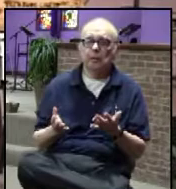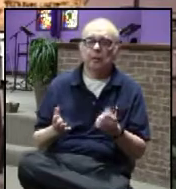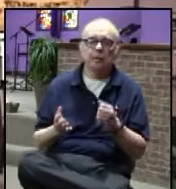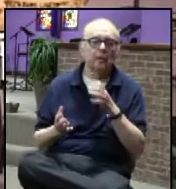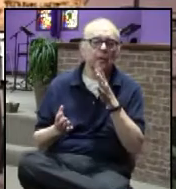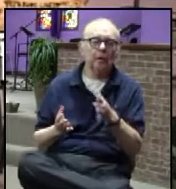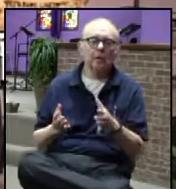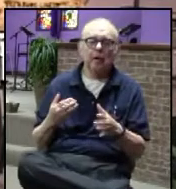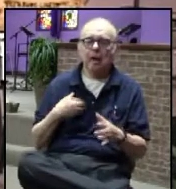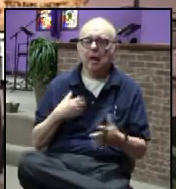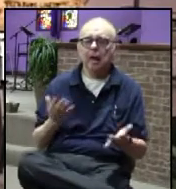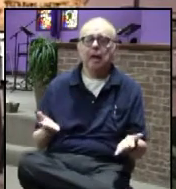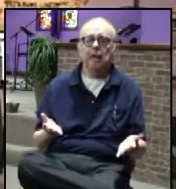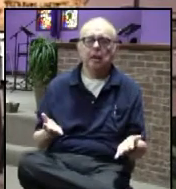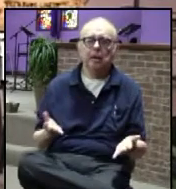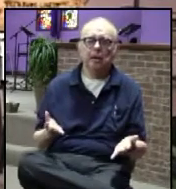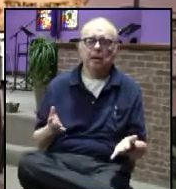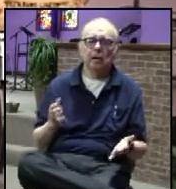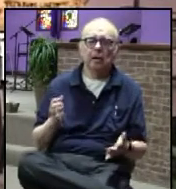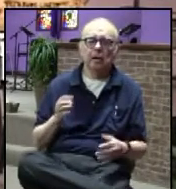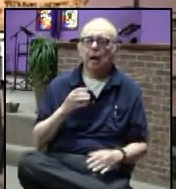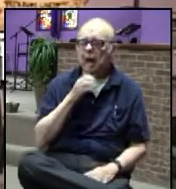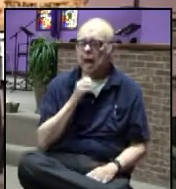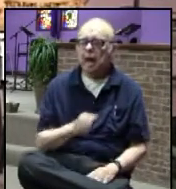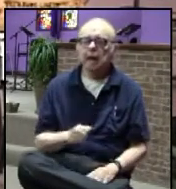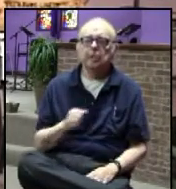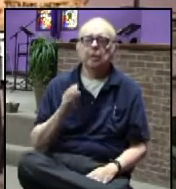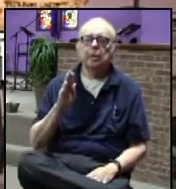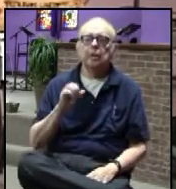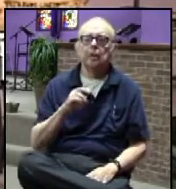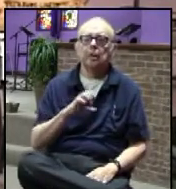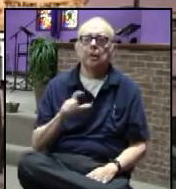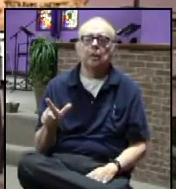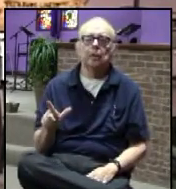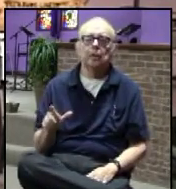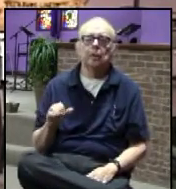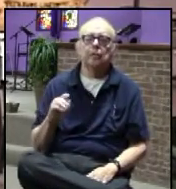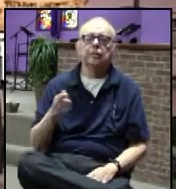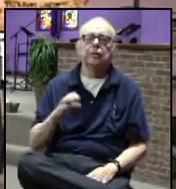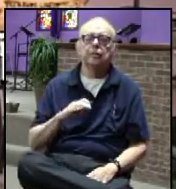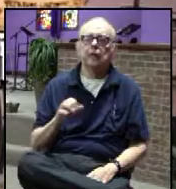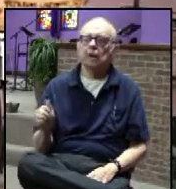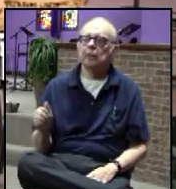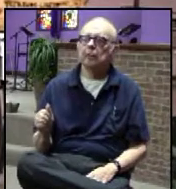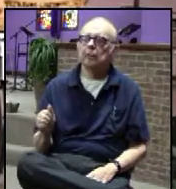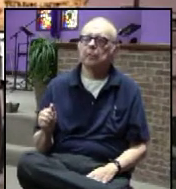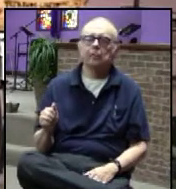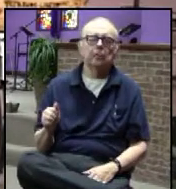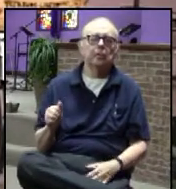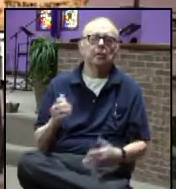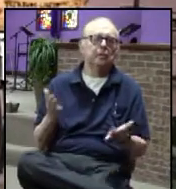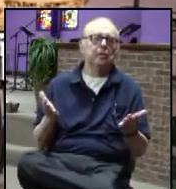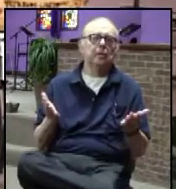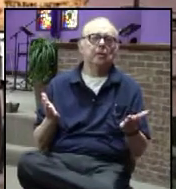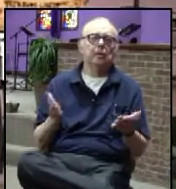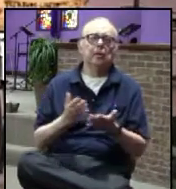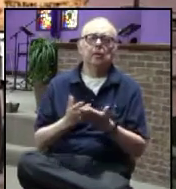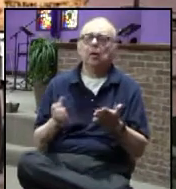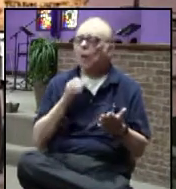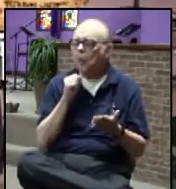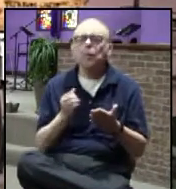grandmother had this antique bowl or an antique china, or just some